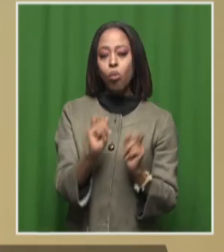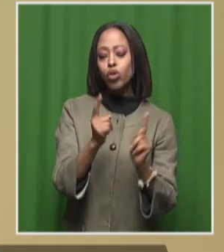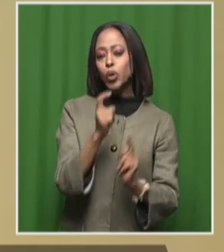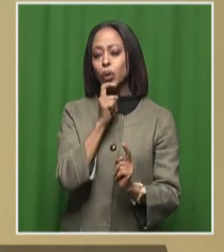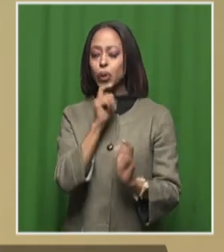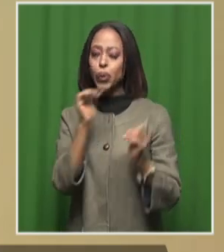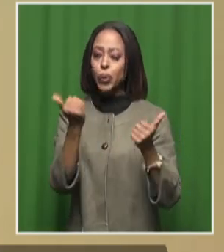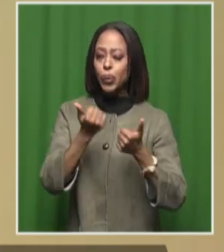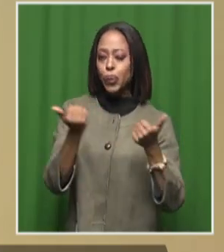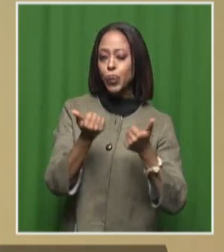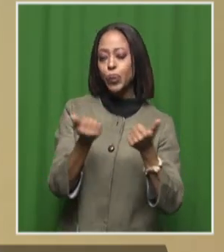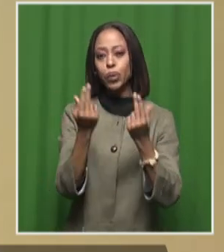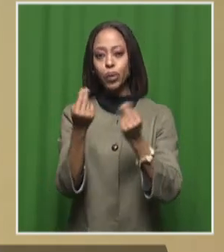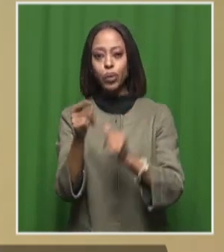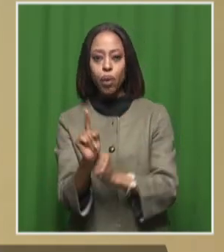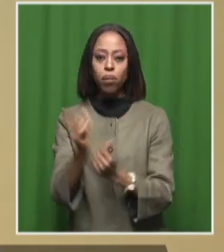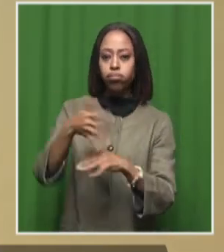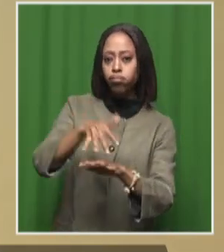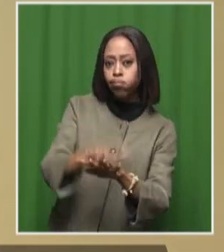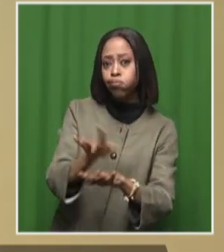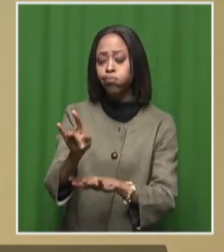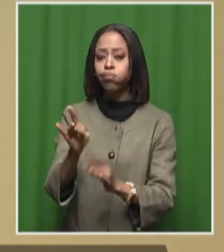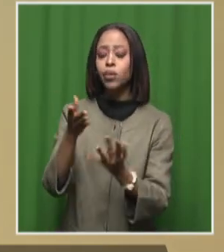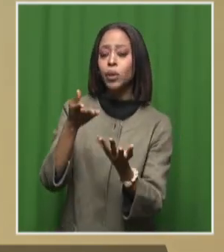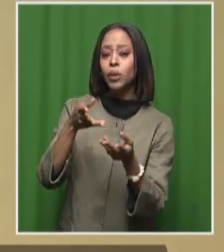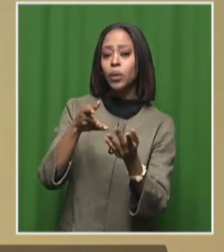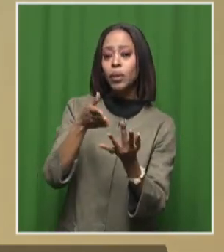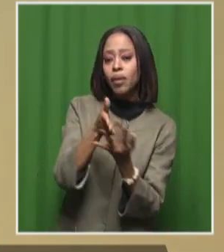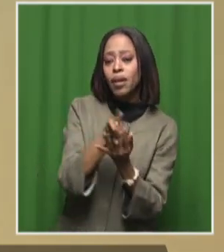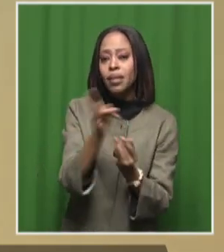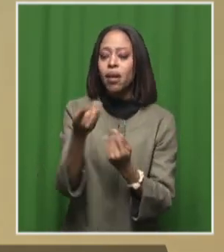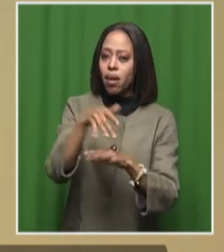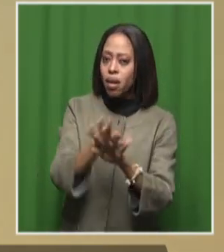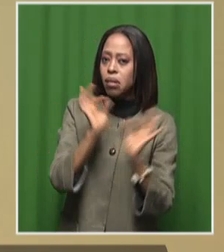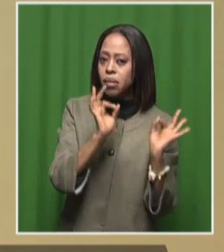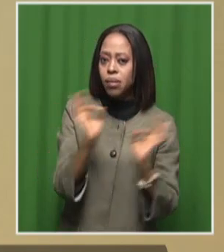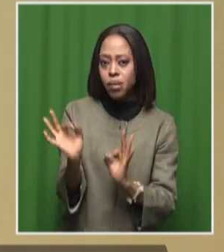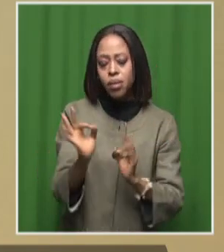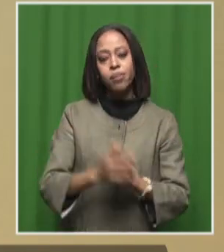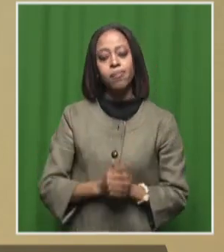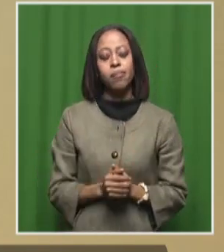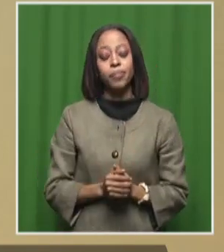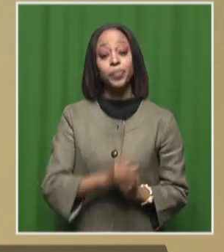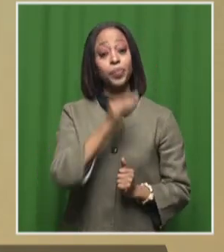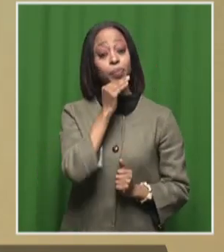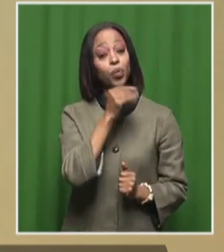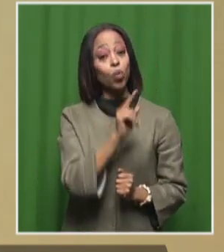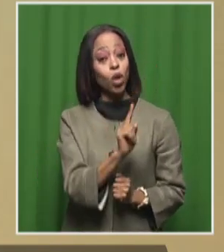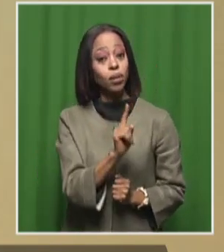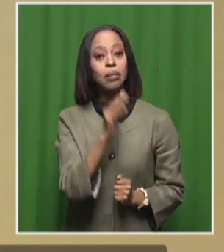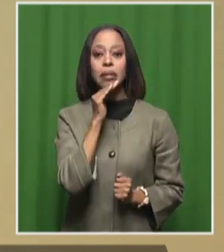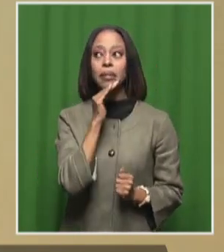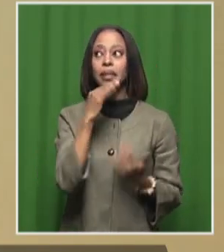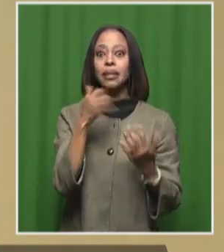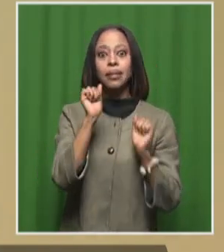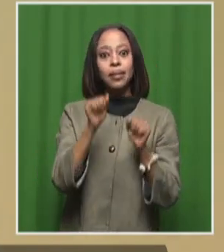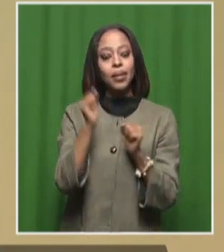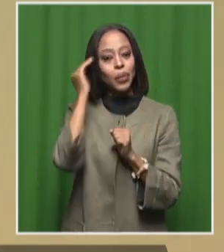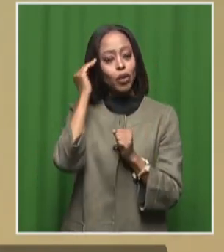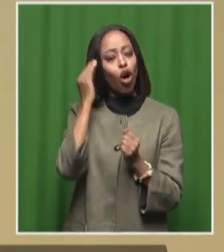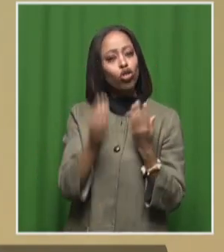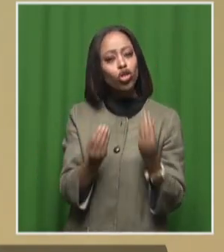to be able to implement these interventions are integrated. This means we know where these